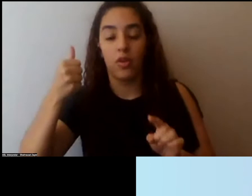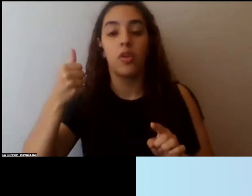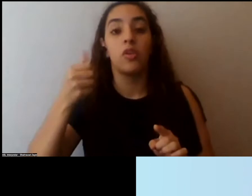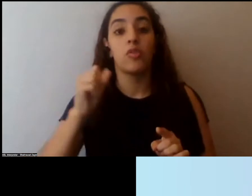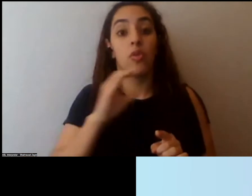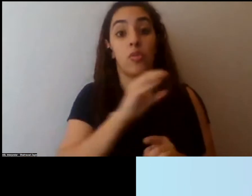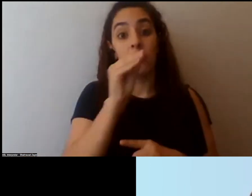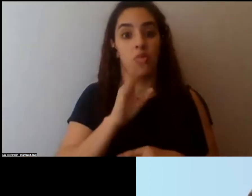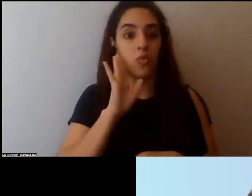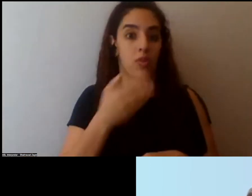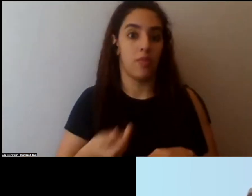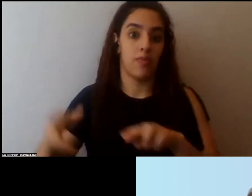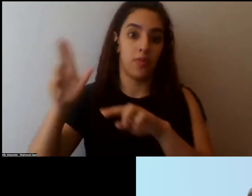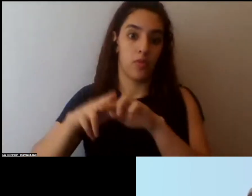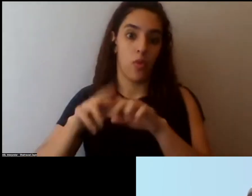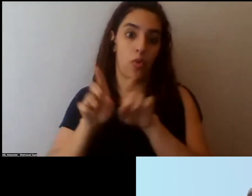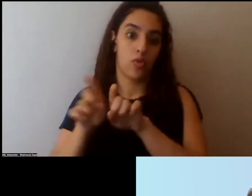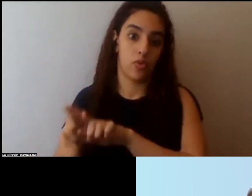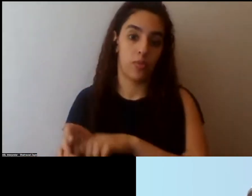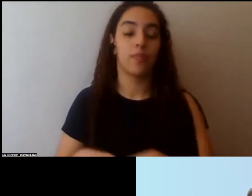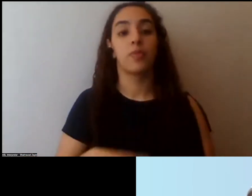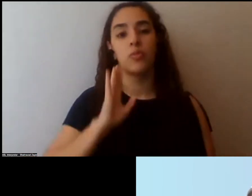issues. Share my screen real quick.